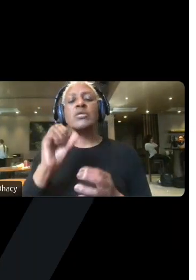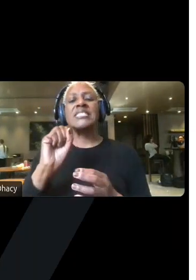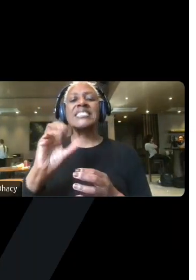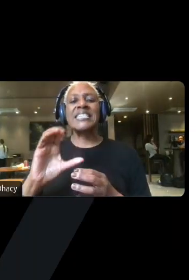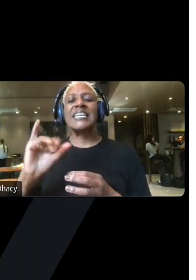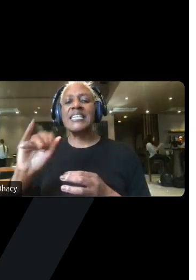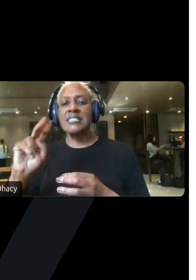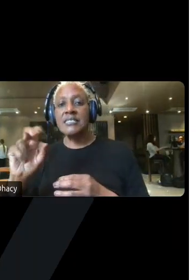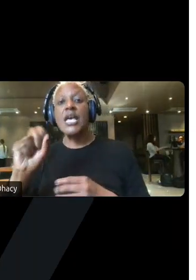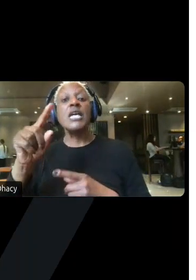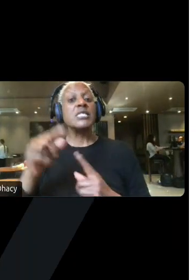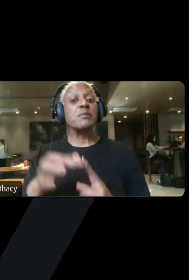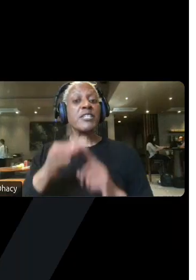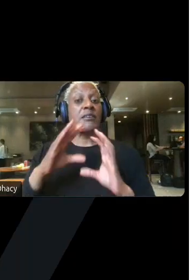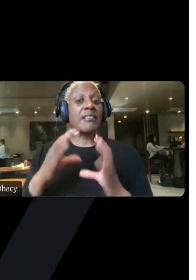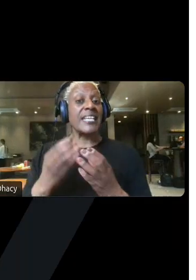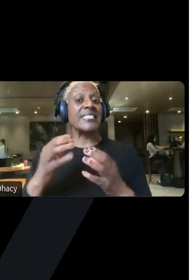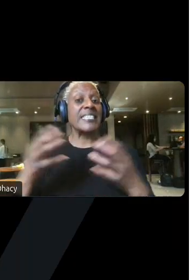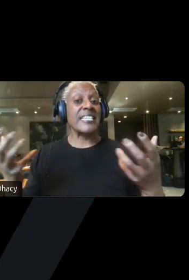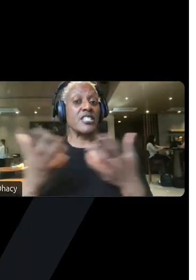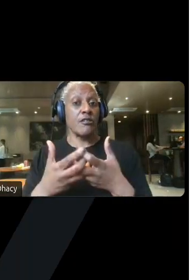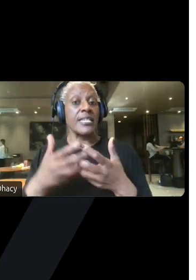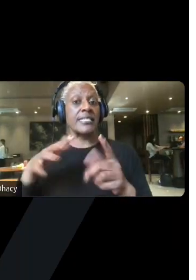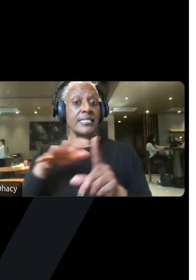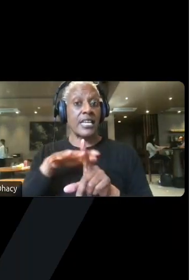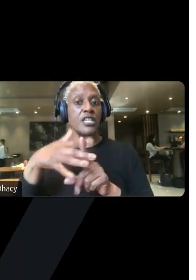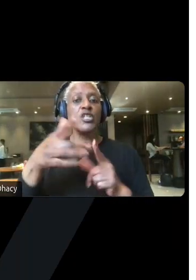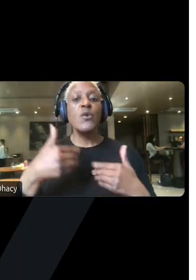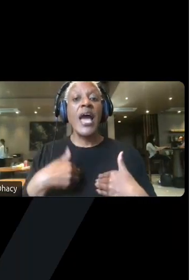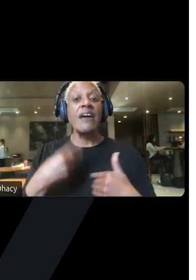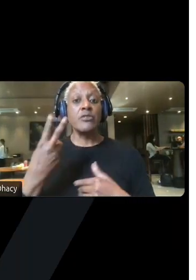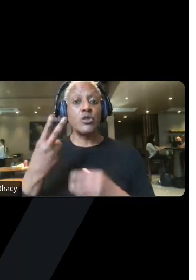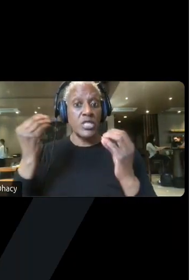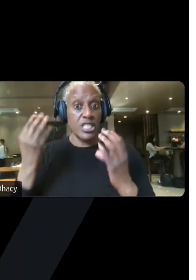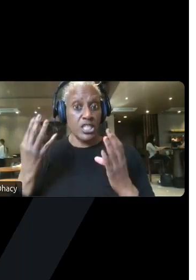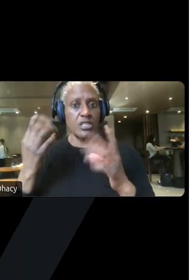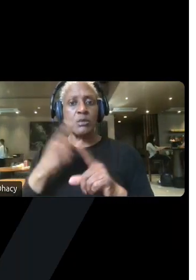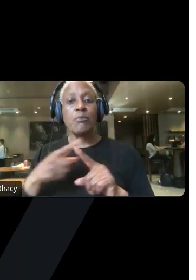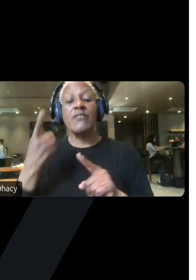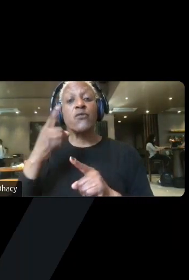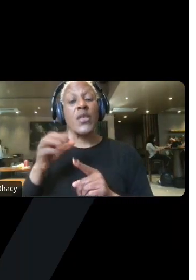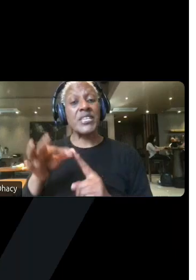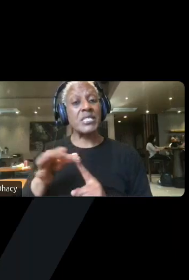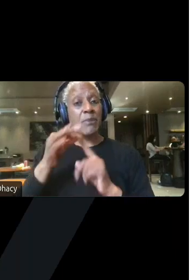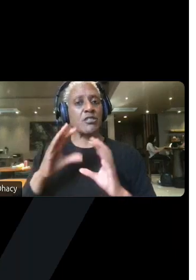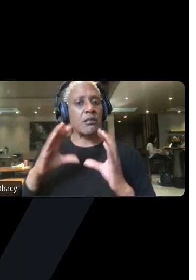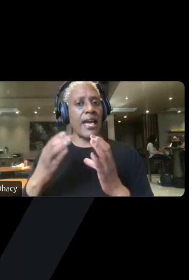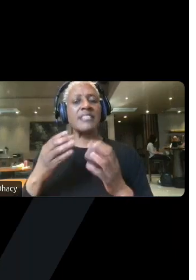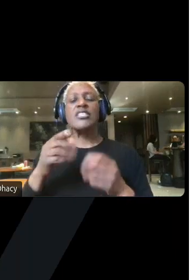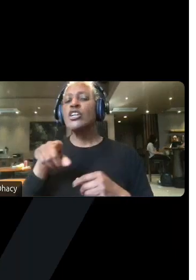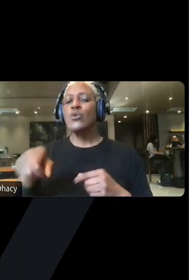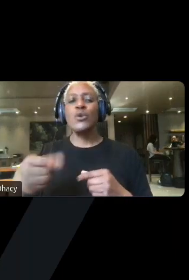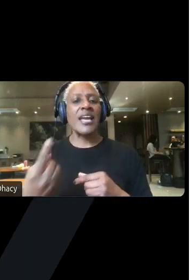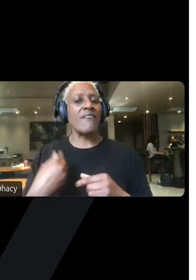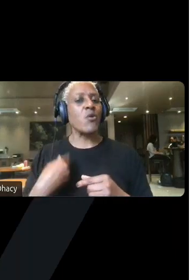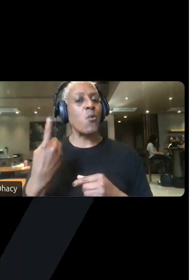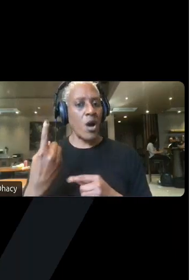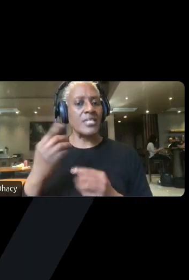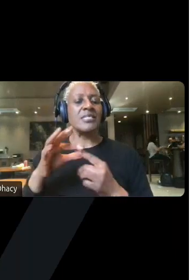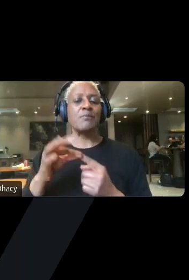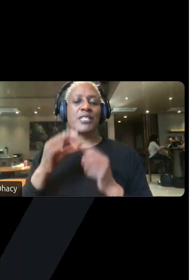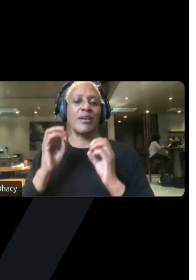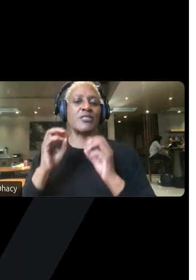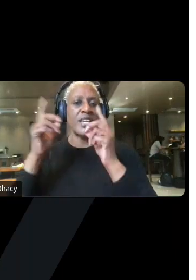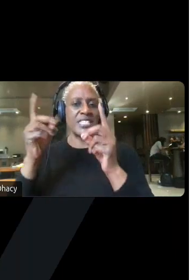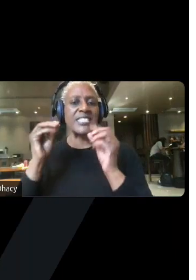general education teacher at the helm of the class. But in a special class, it's just one special education teacher. You